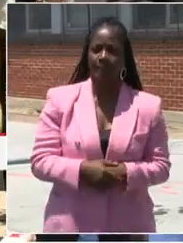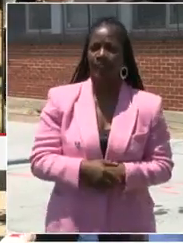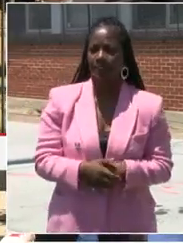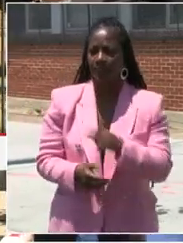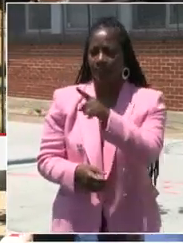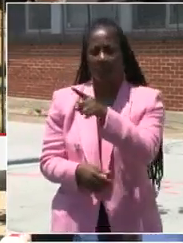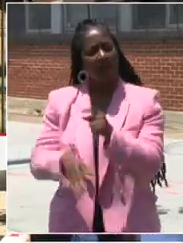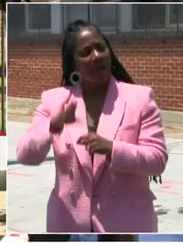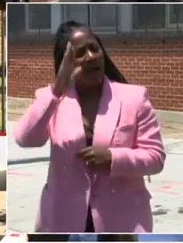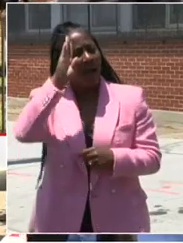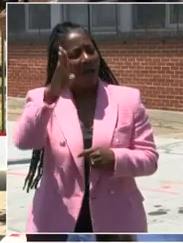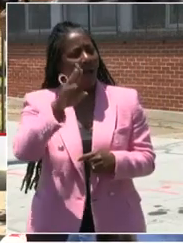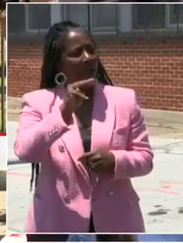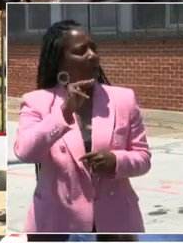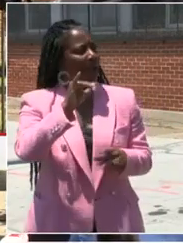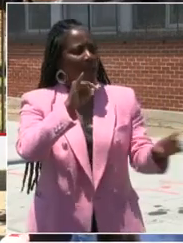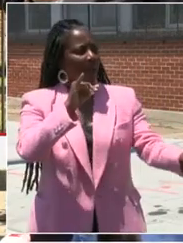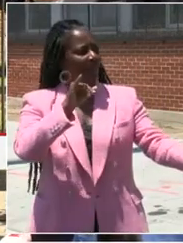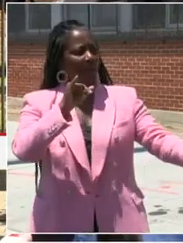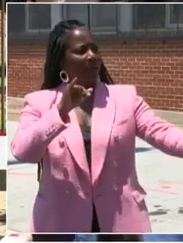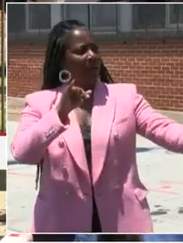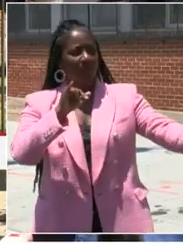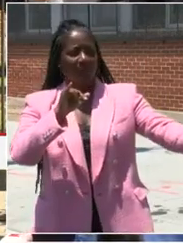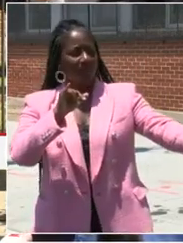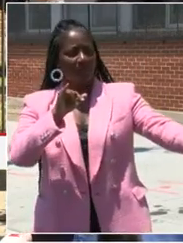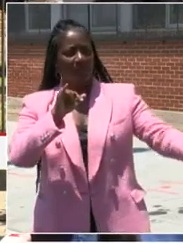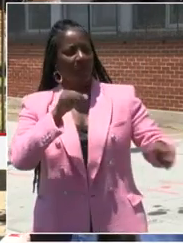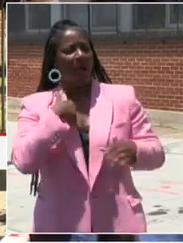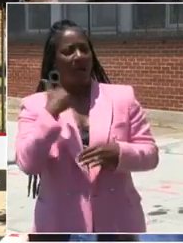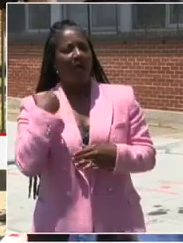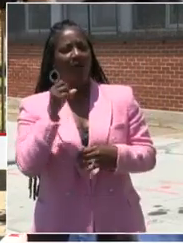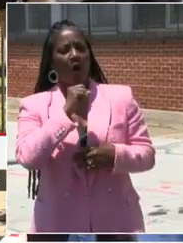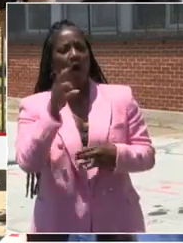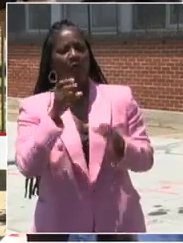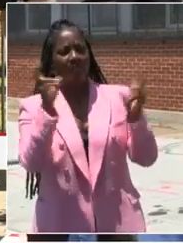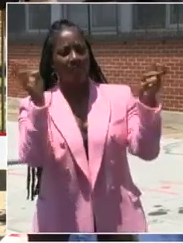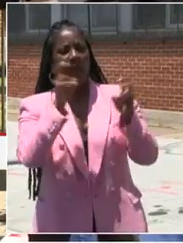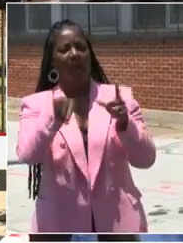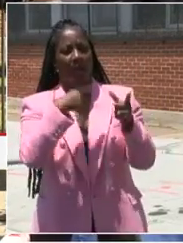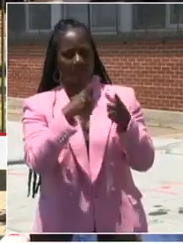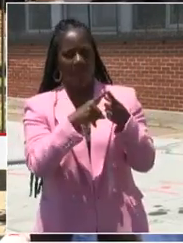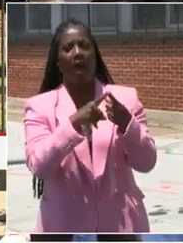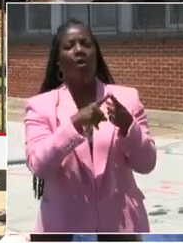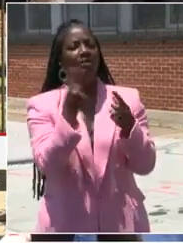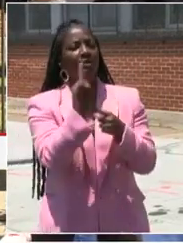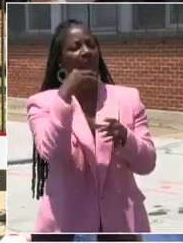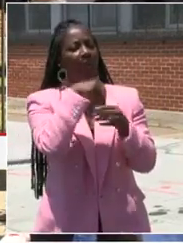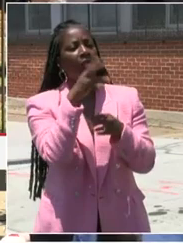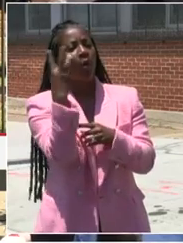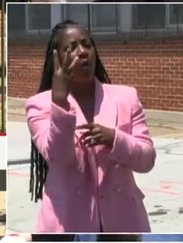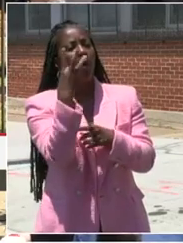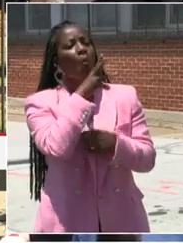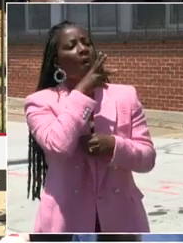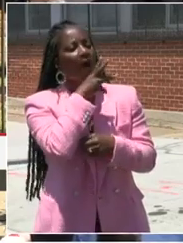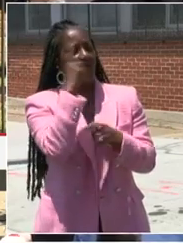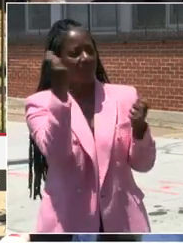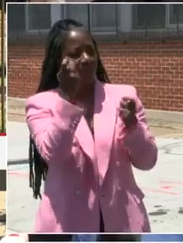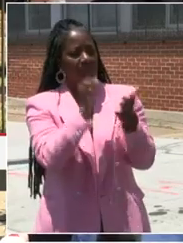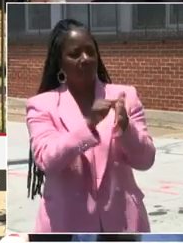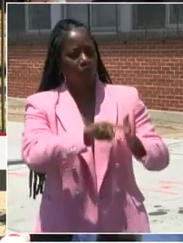Hi, Mayor. Junaid Dill with Axios. I just have an off-topic about the Something in the Water Festival